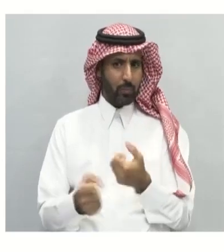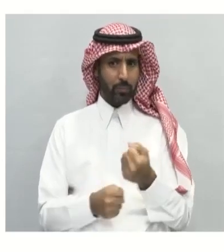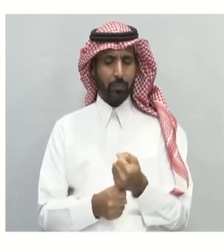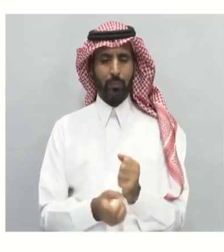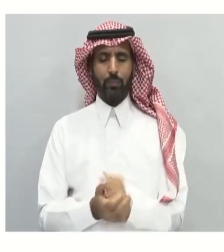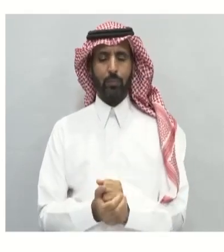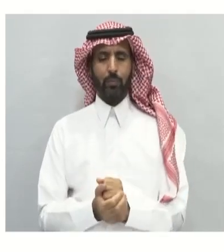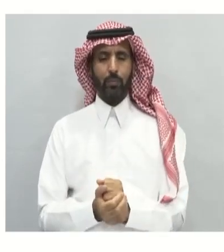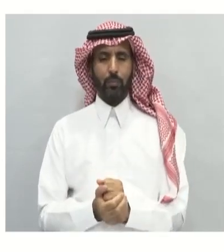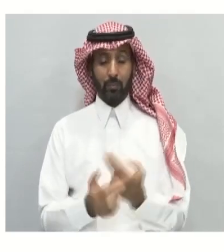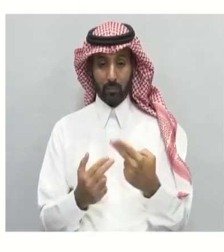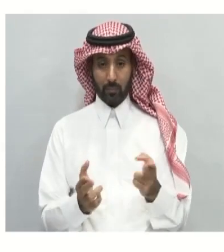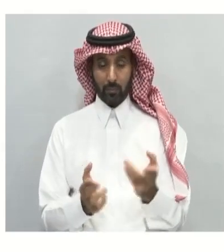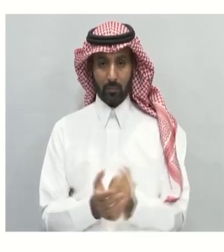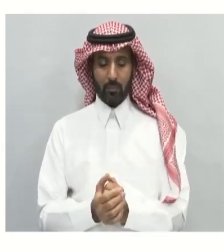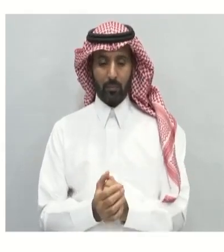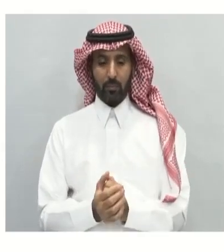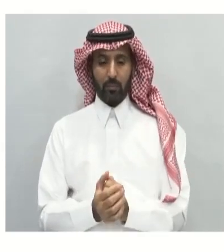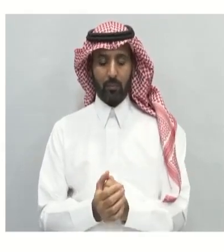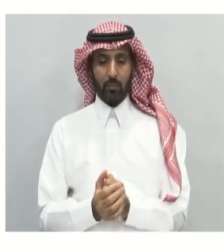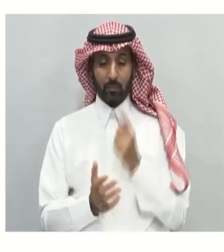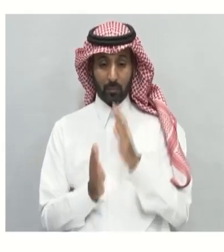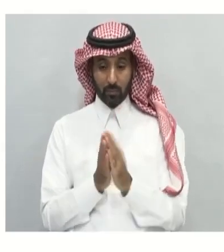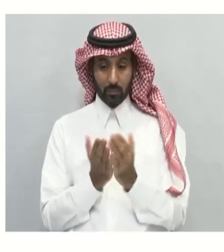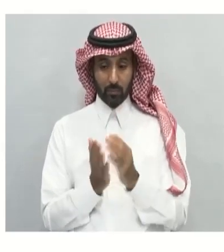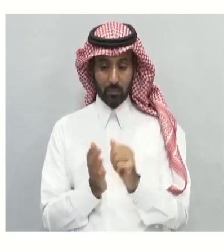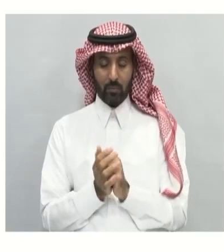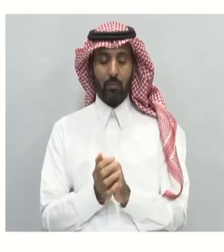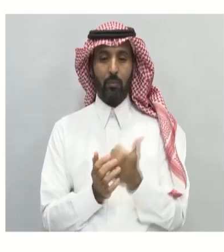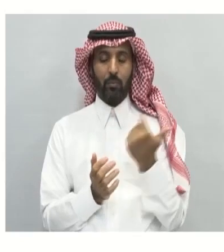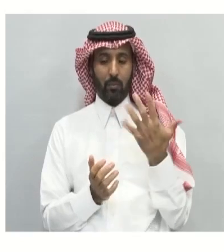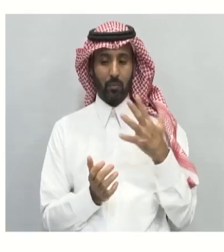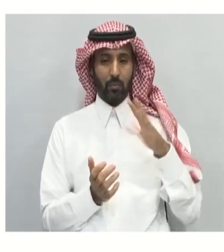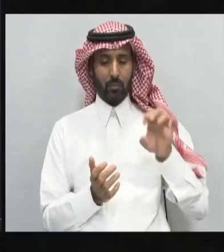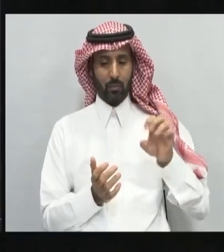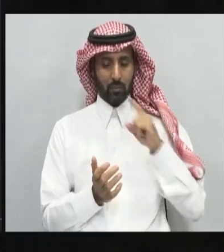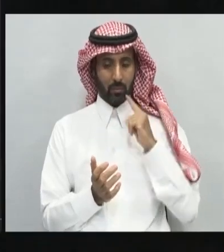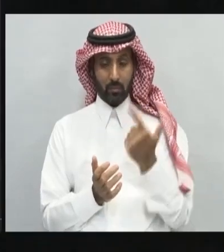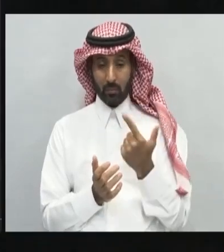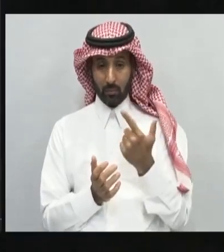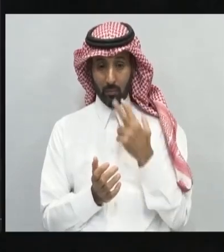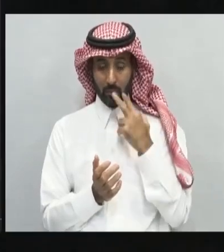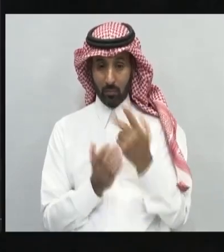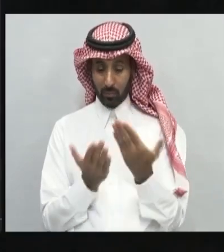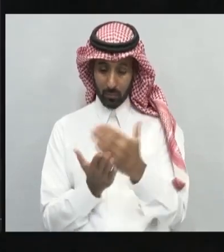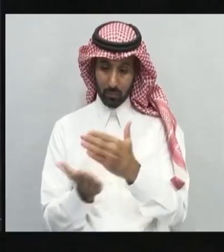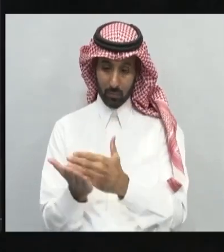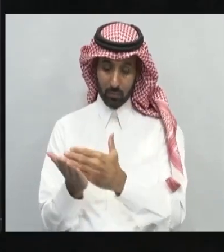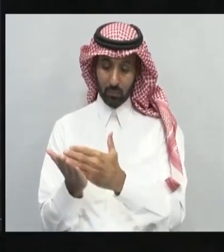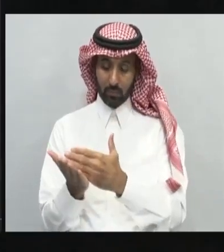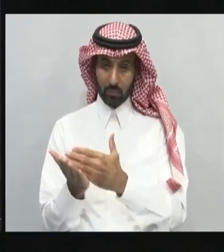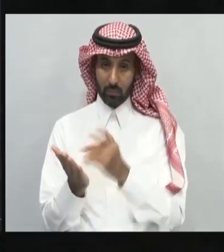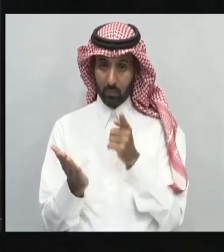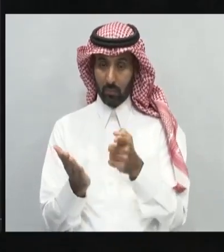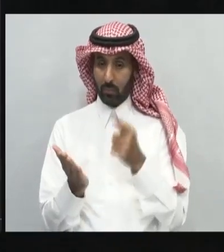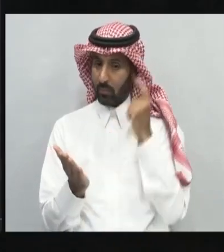event. Let's get started with this. In your books, page 57. Here we're having this card. You are